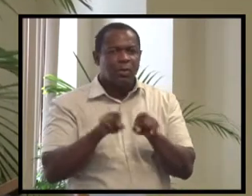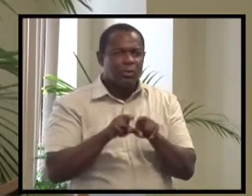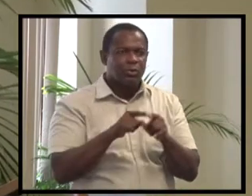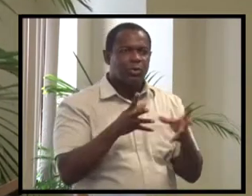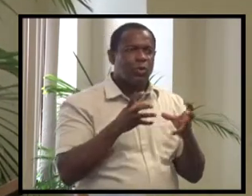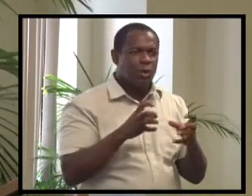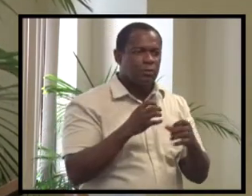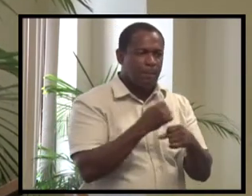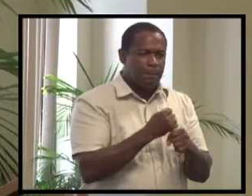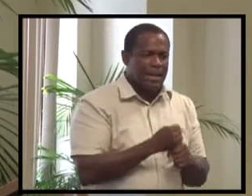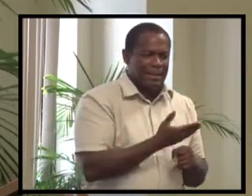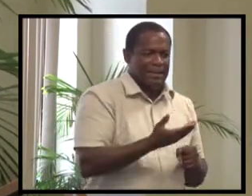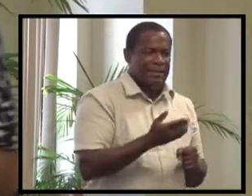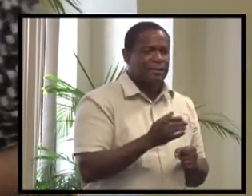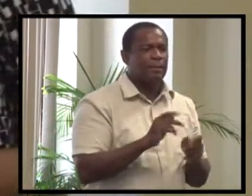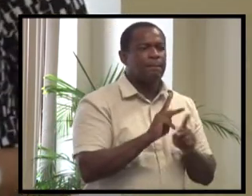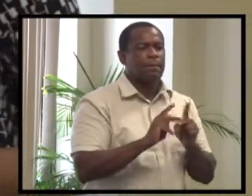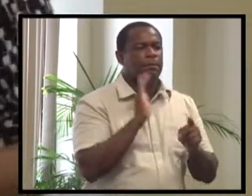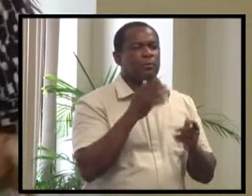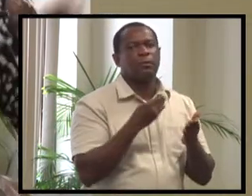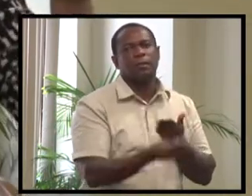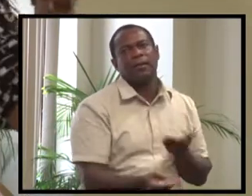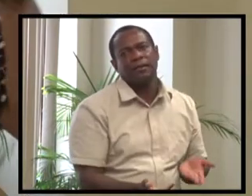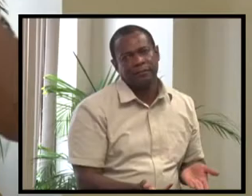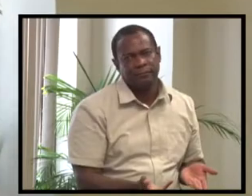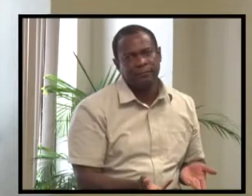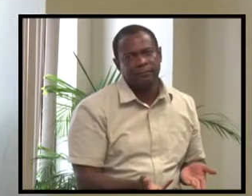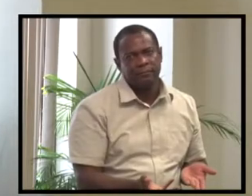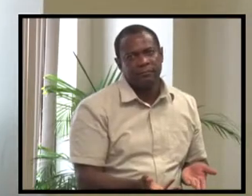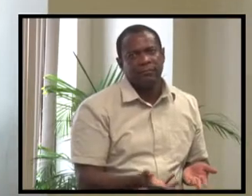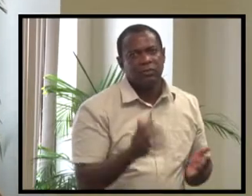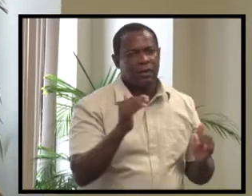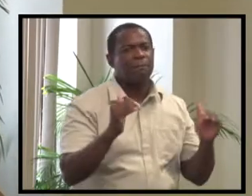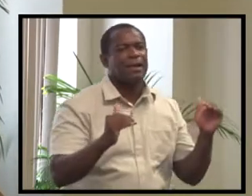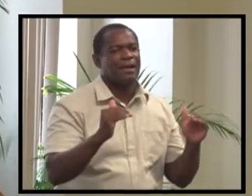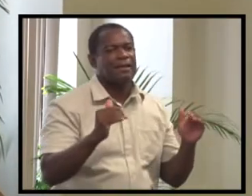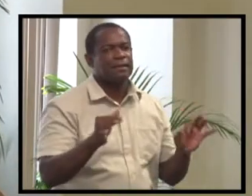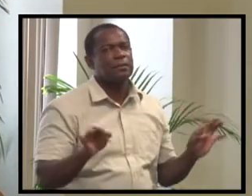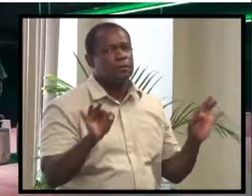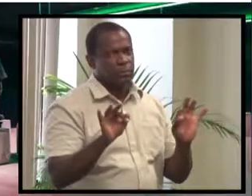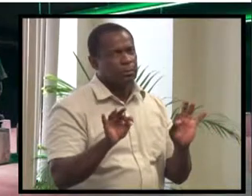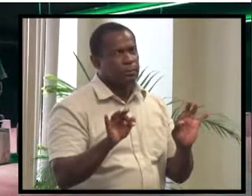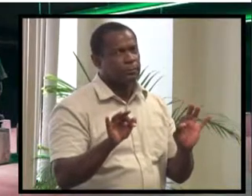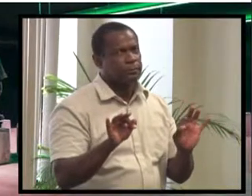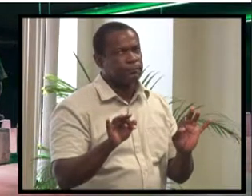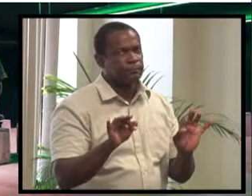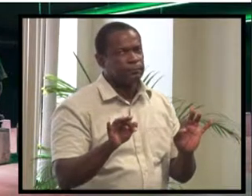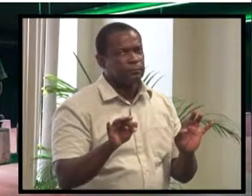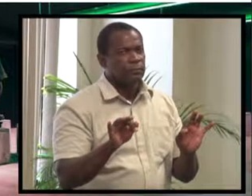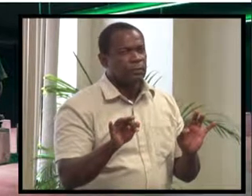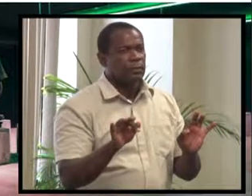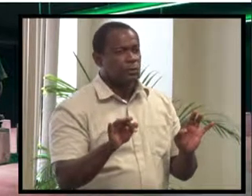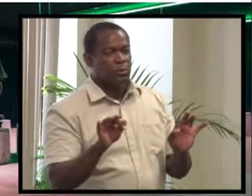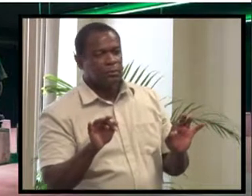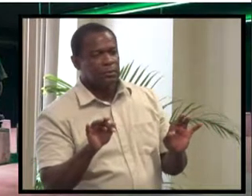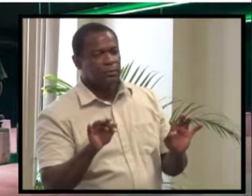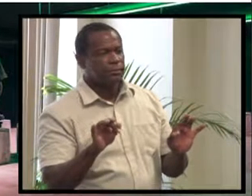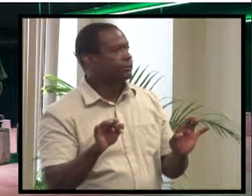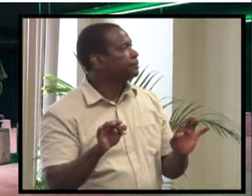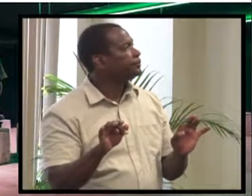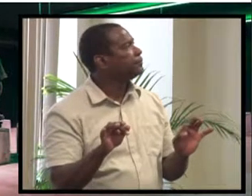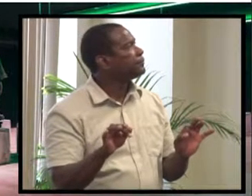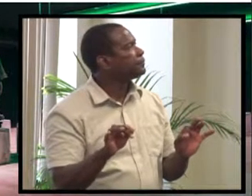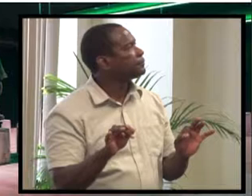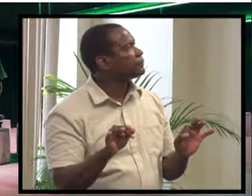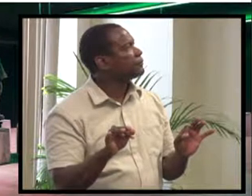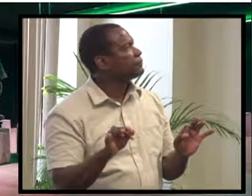merchandise that's in demand as possible. So achieving a balance between producing highly risky range against one that's classic depends on